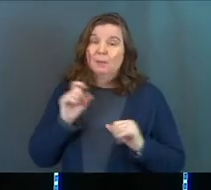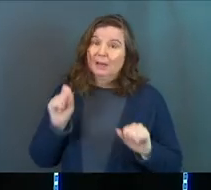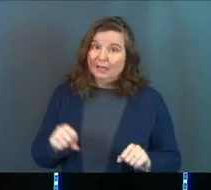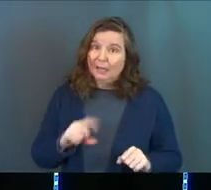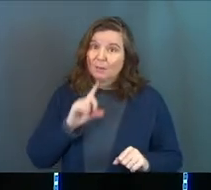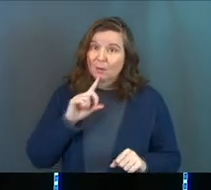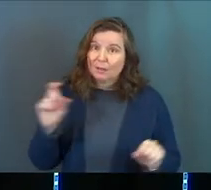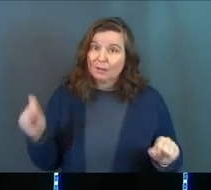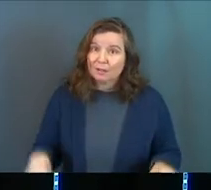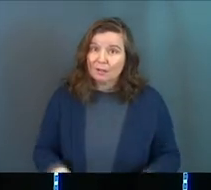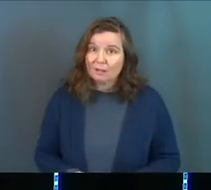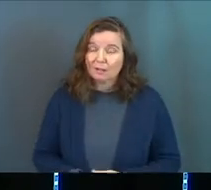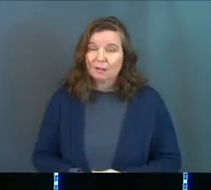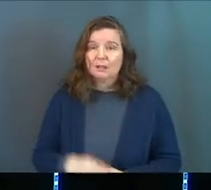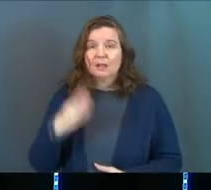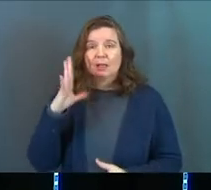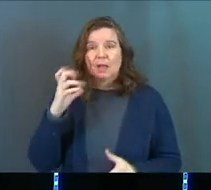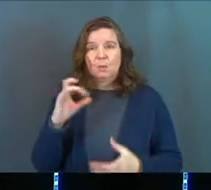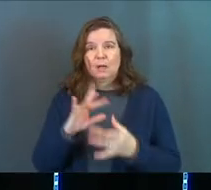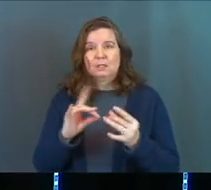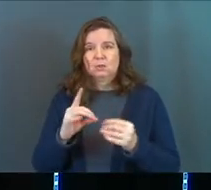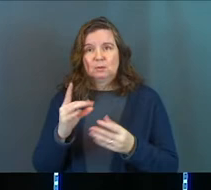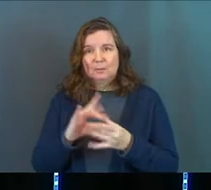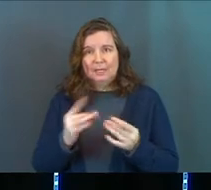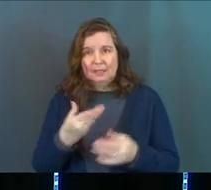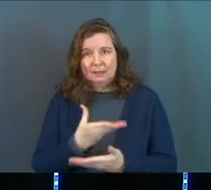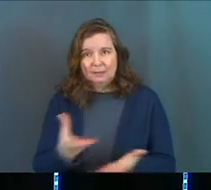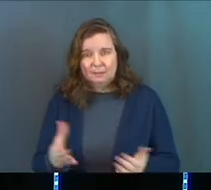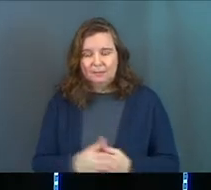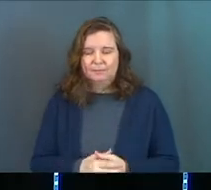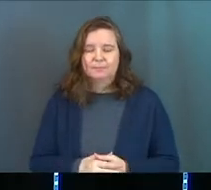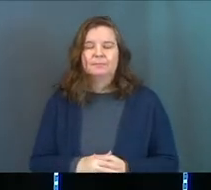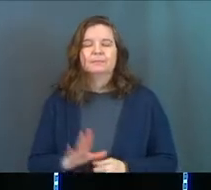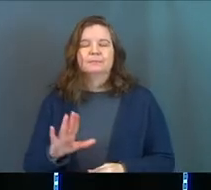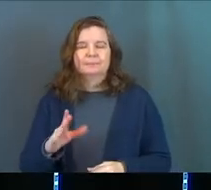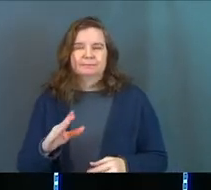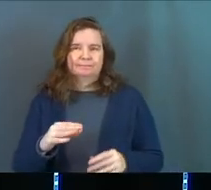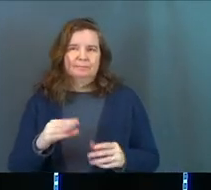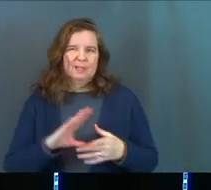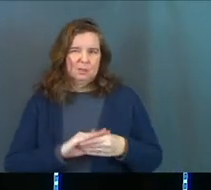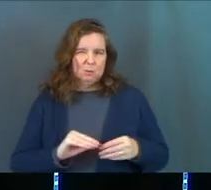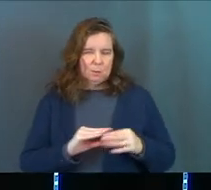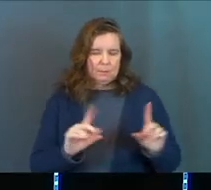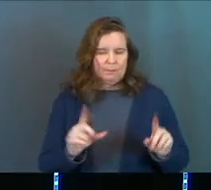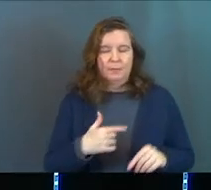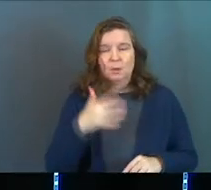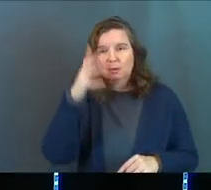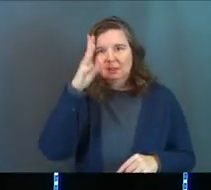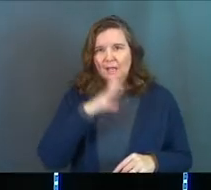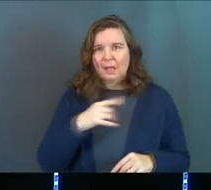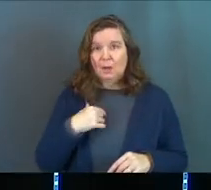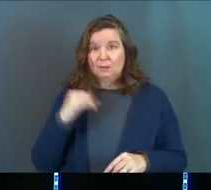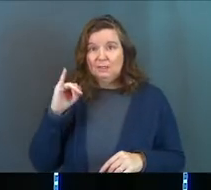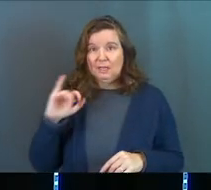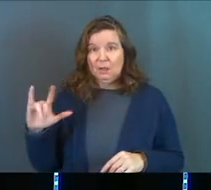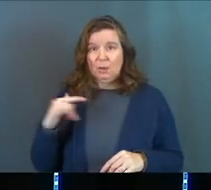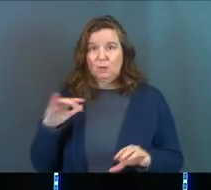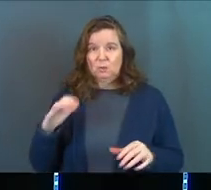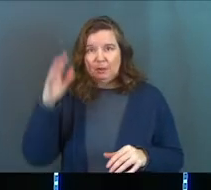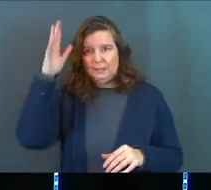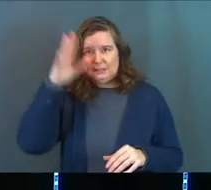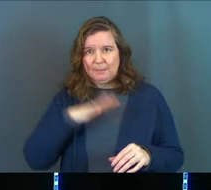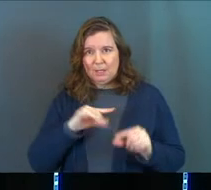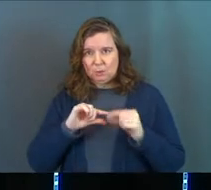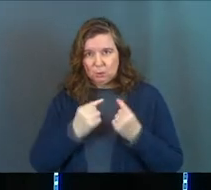be real. God wants to speak. There was a guy, and I was in Illinois. I was doing this men's